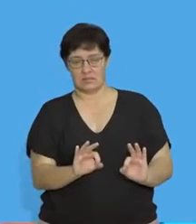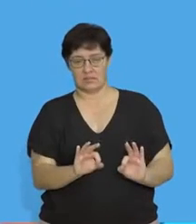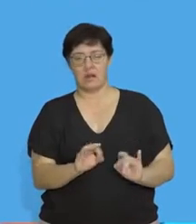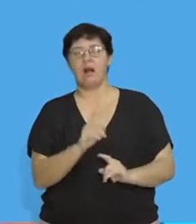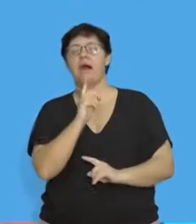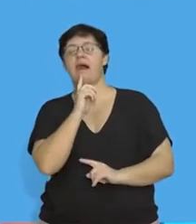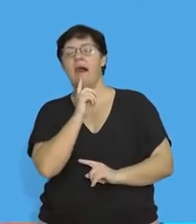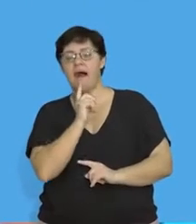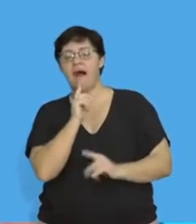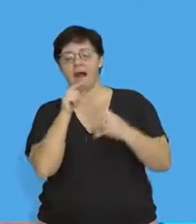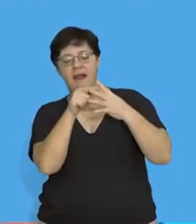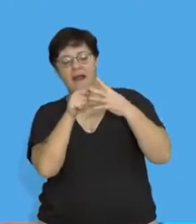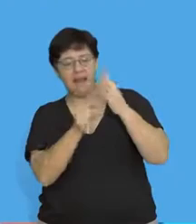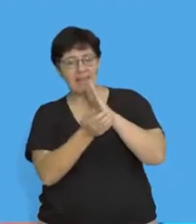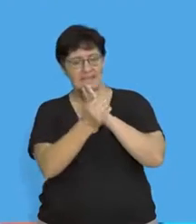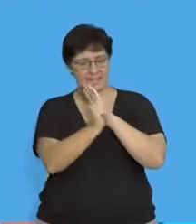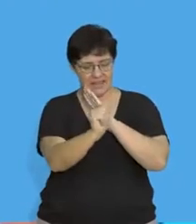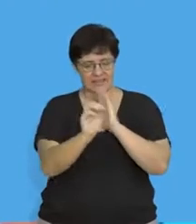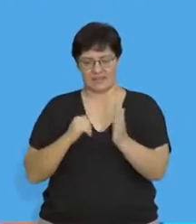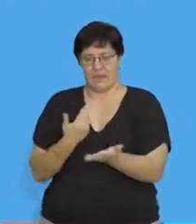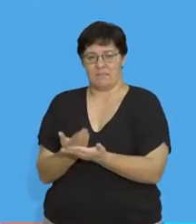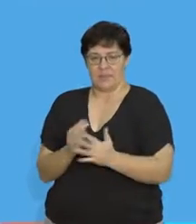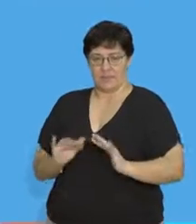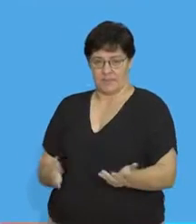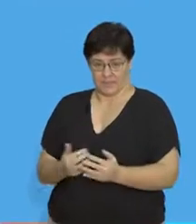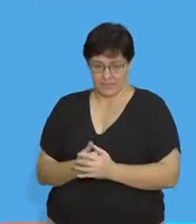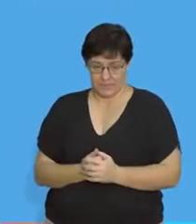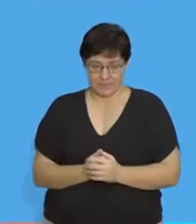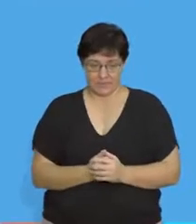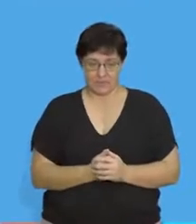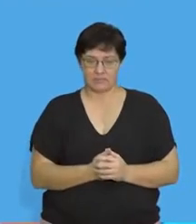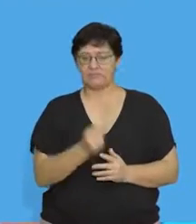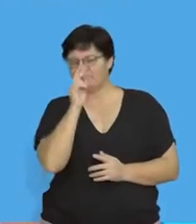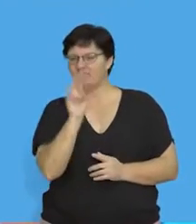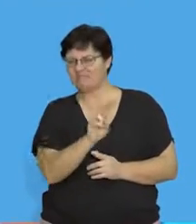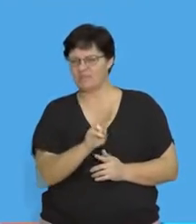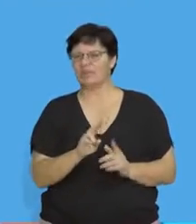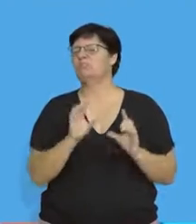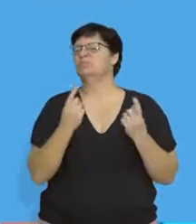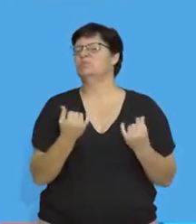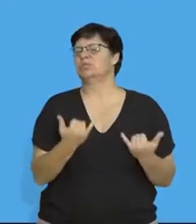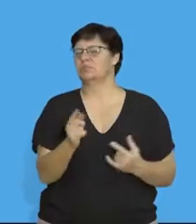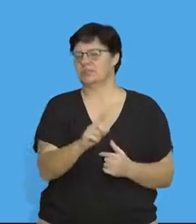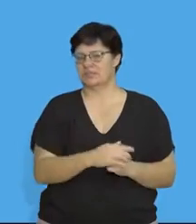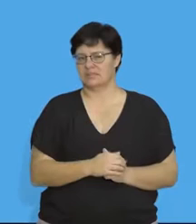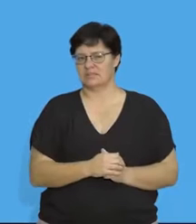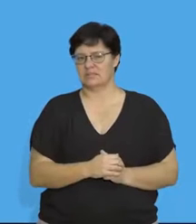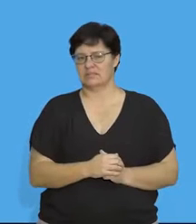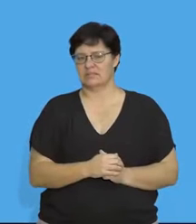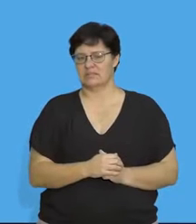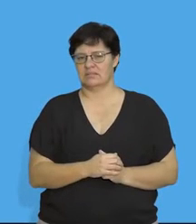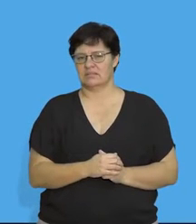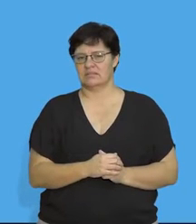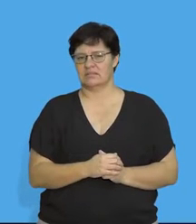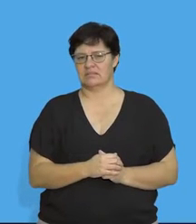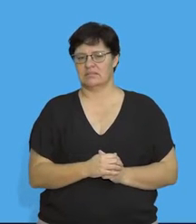to apply these skills that we're going to be focusing on. So let's go and see exactly what we're looking at today. We're going to be